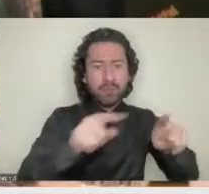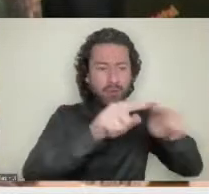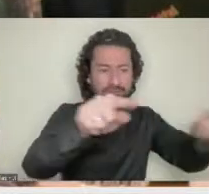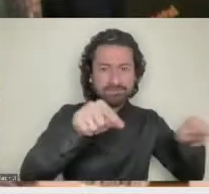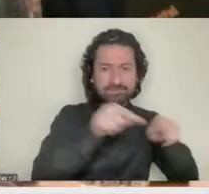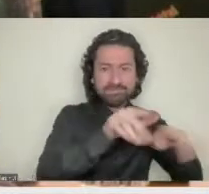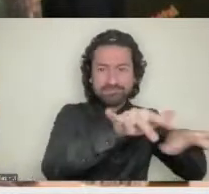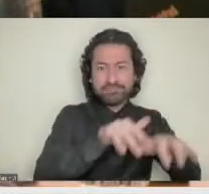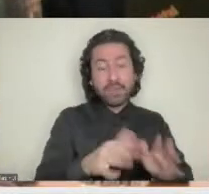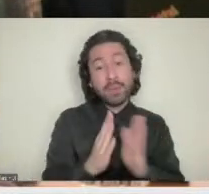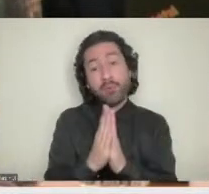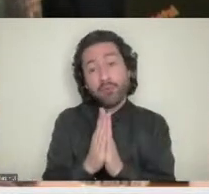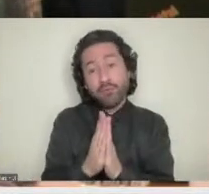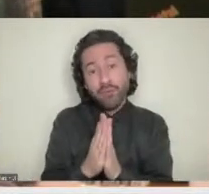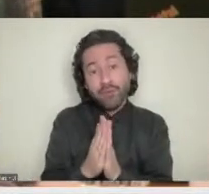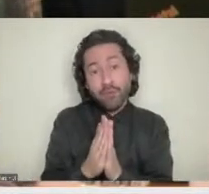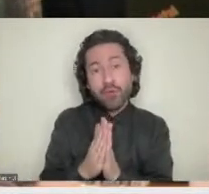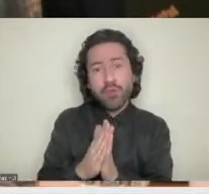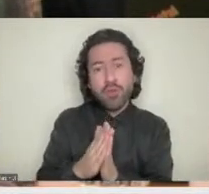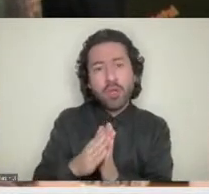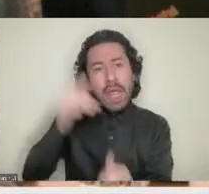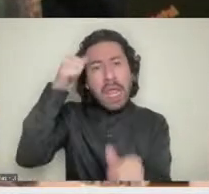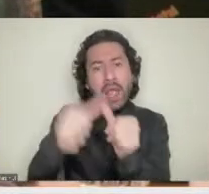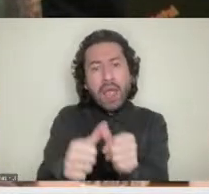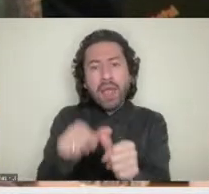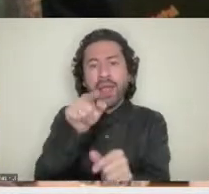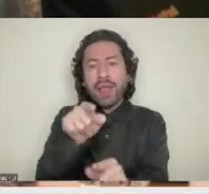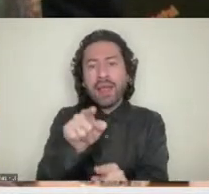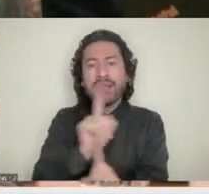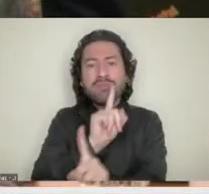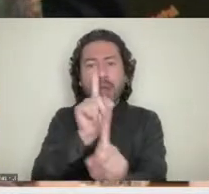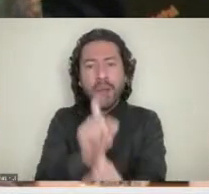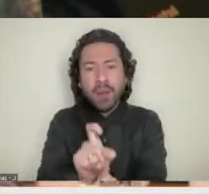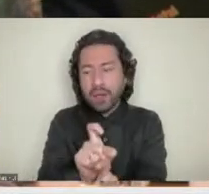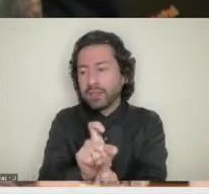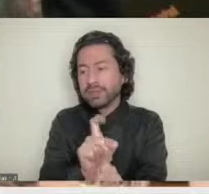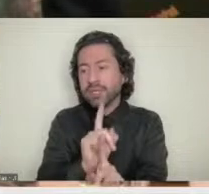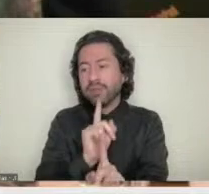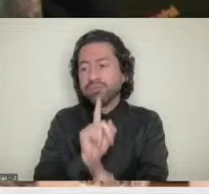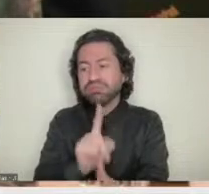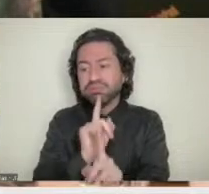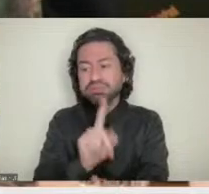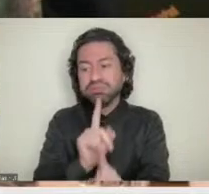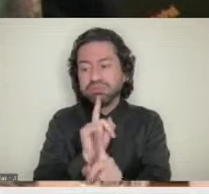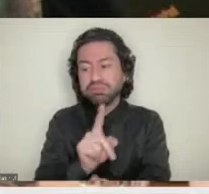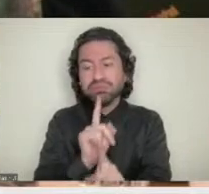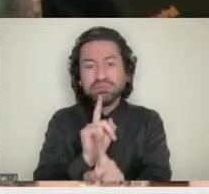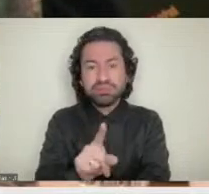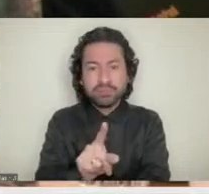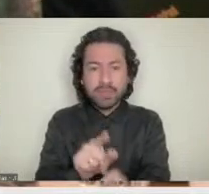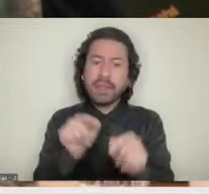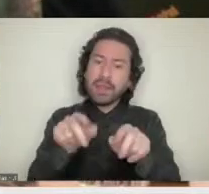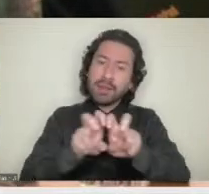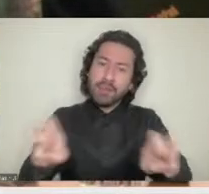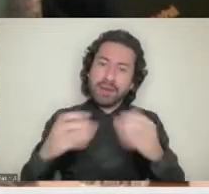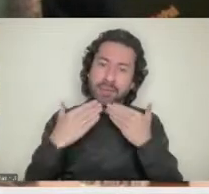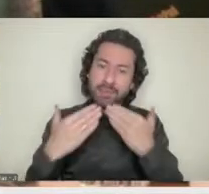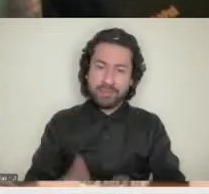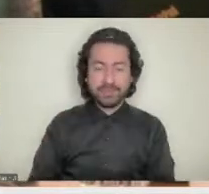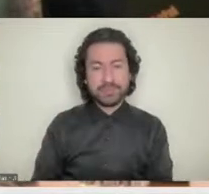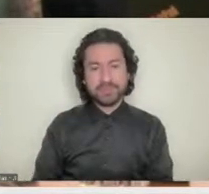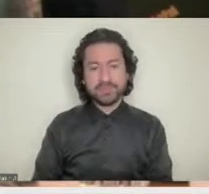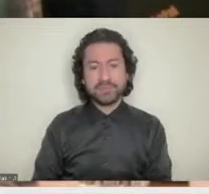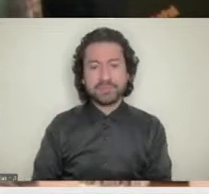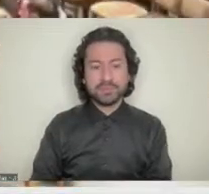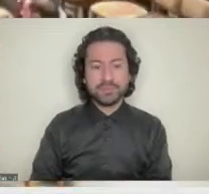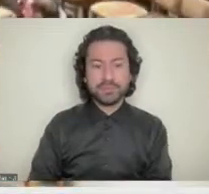and all the people that are present here. And please don't forget to answer the survey related to this panel. Thank you.